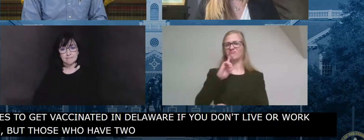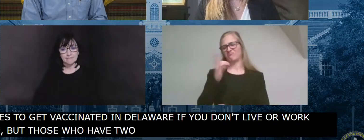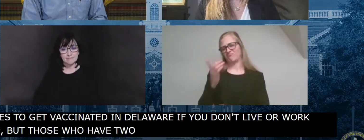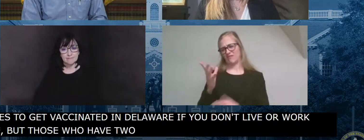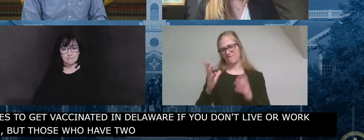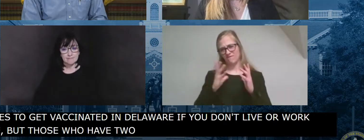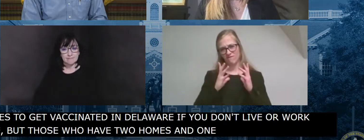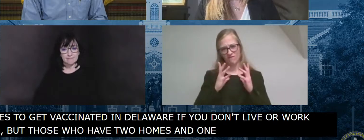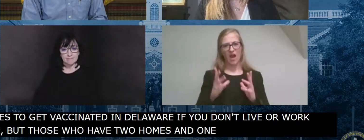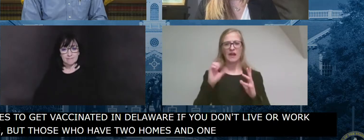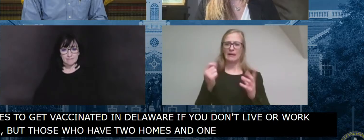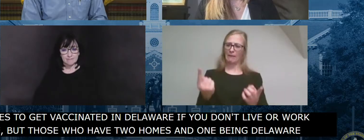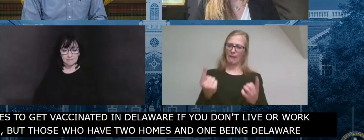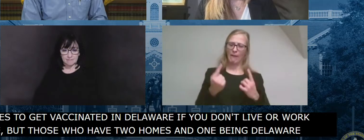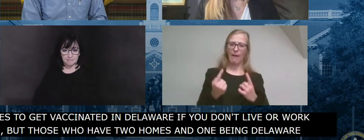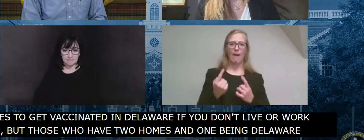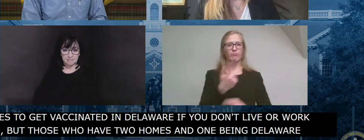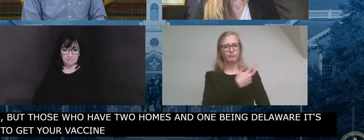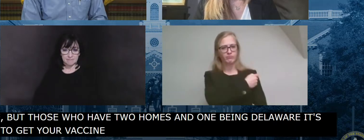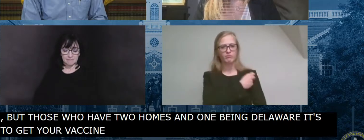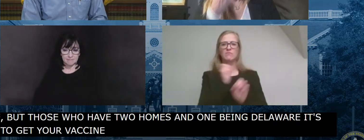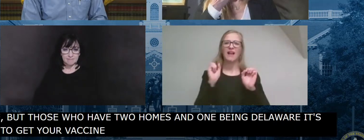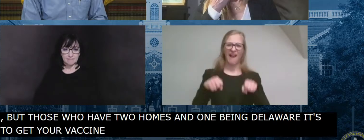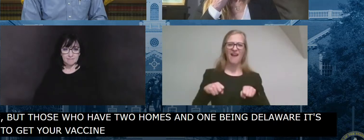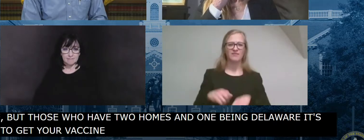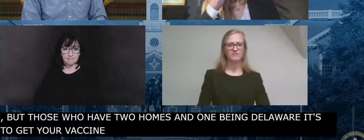to get your vaccine here.